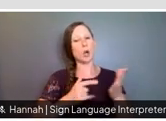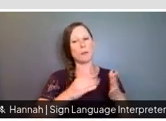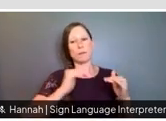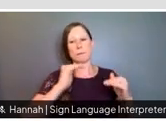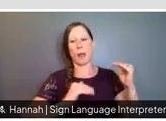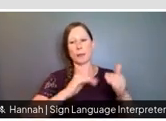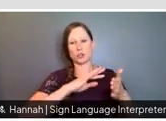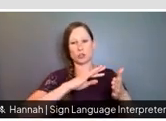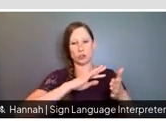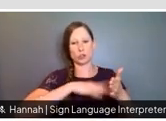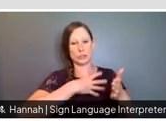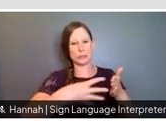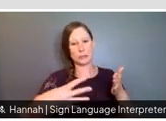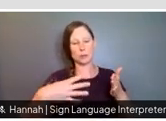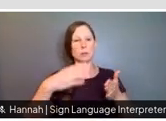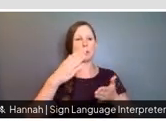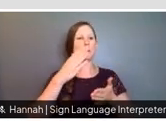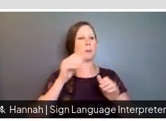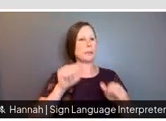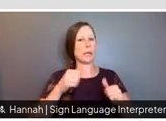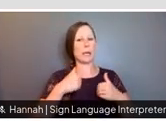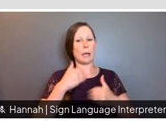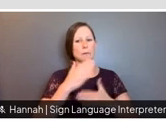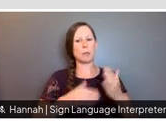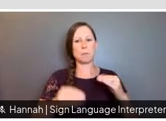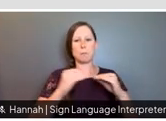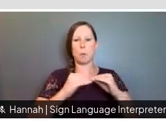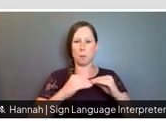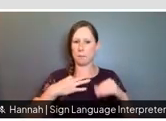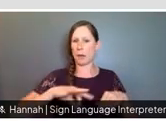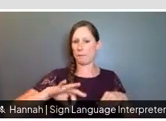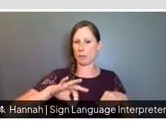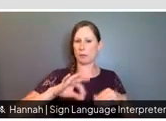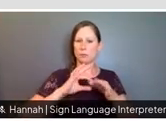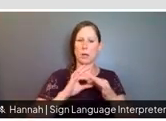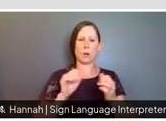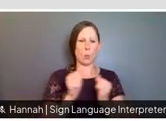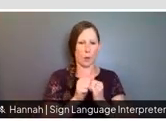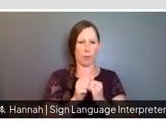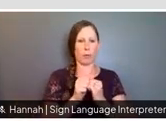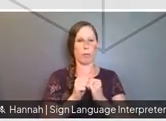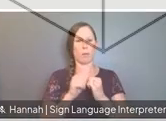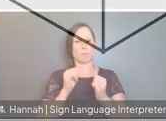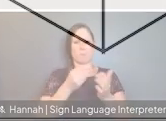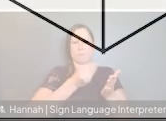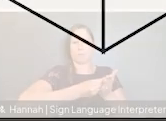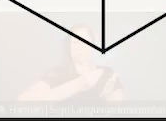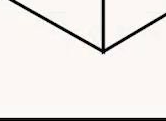additional benefits from having a publicly traded currency as a part of the capital structure.